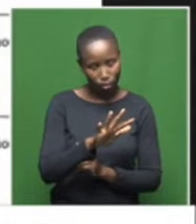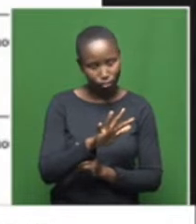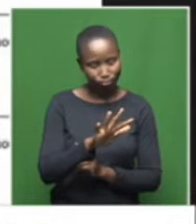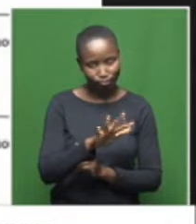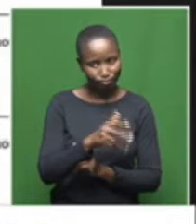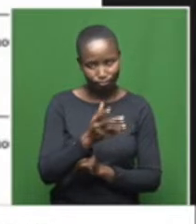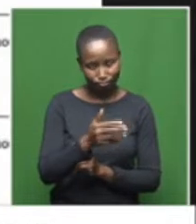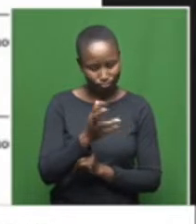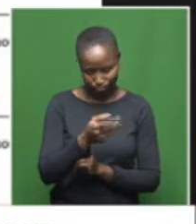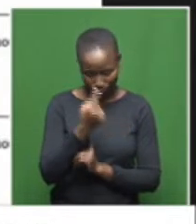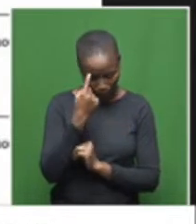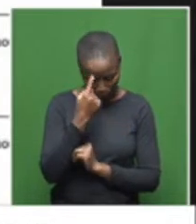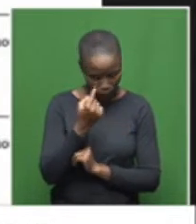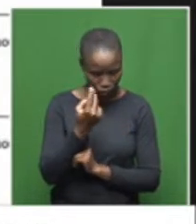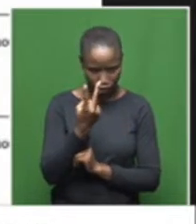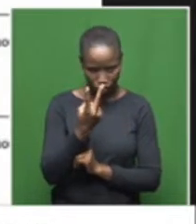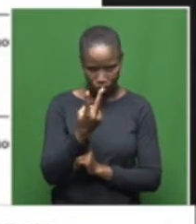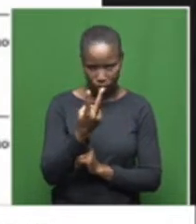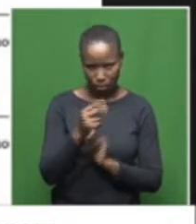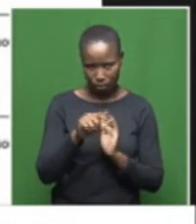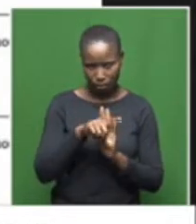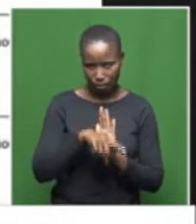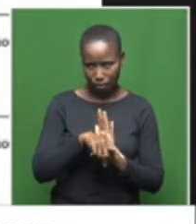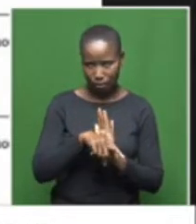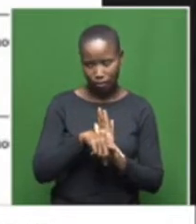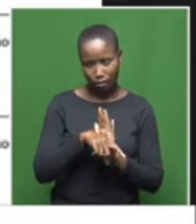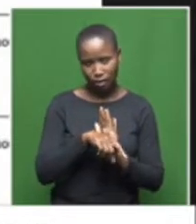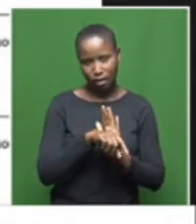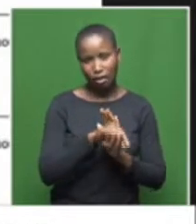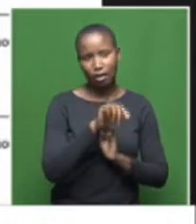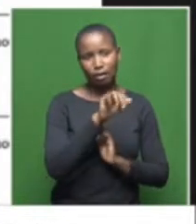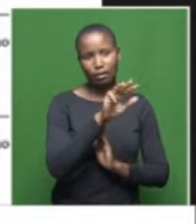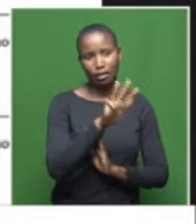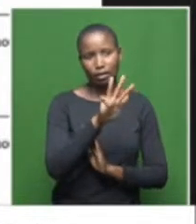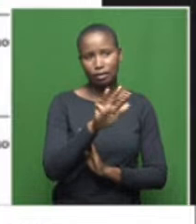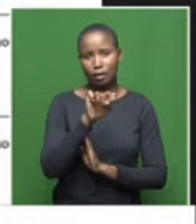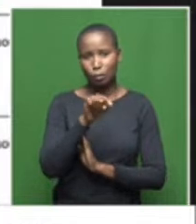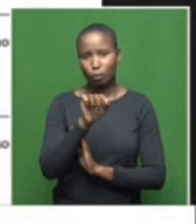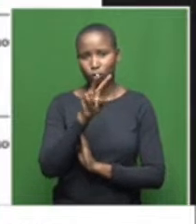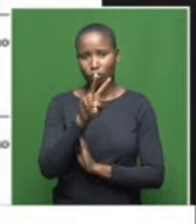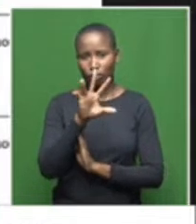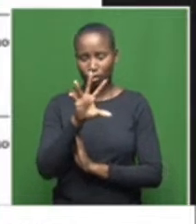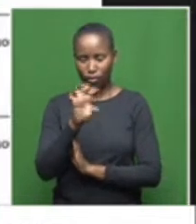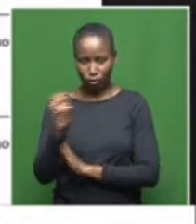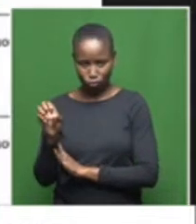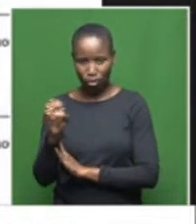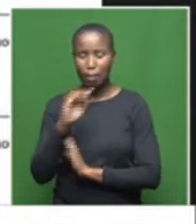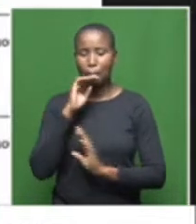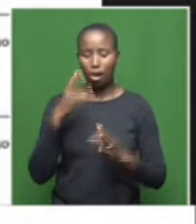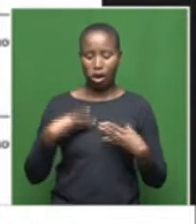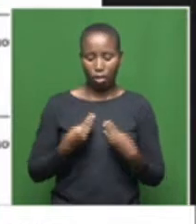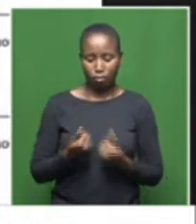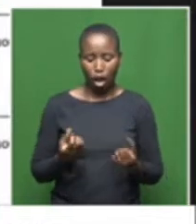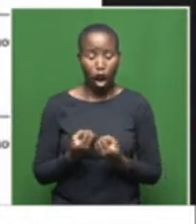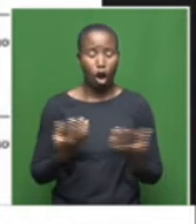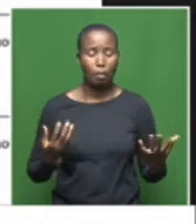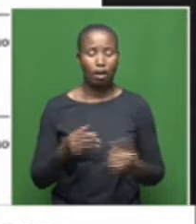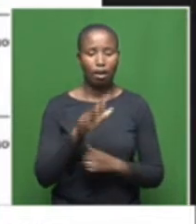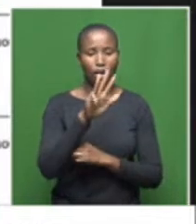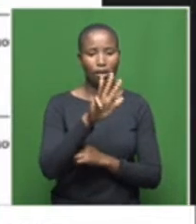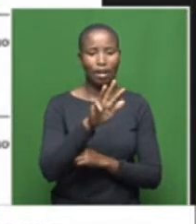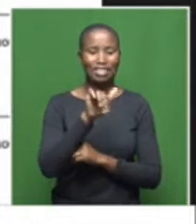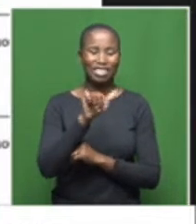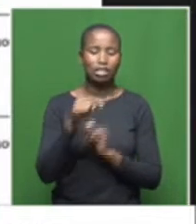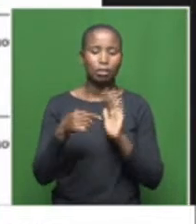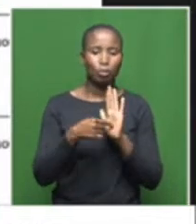two less than this, 99,500, with a recovery rate of